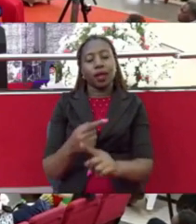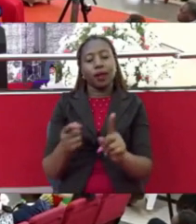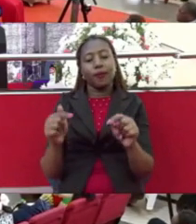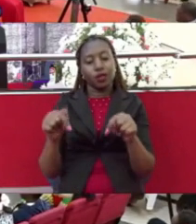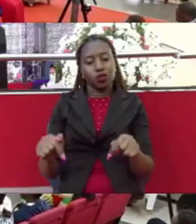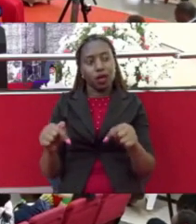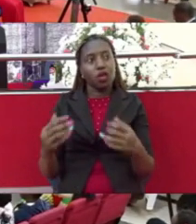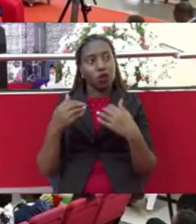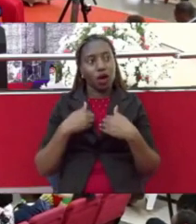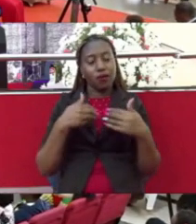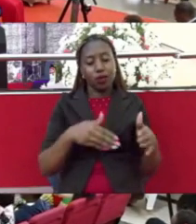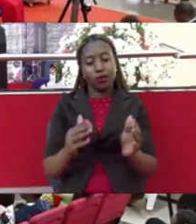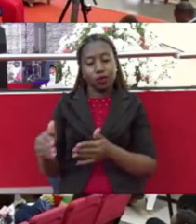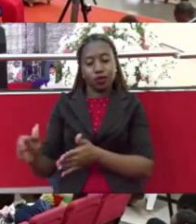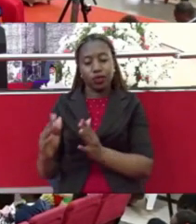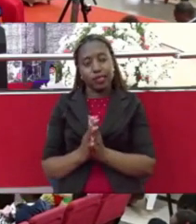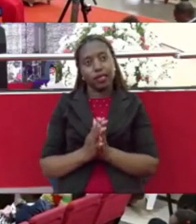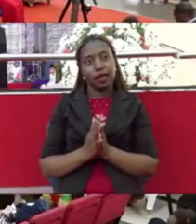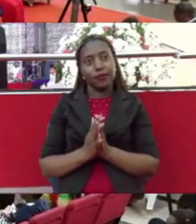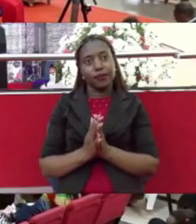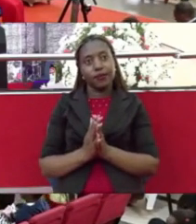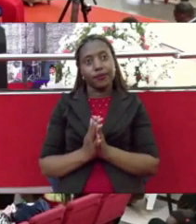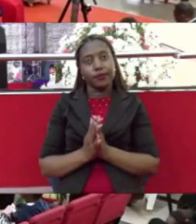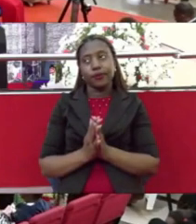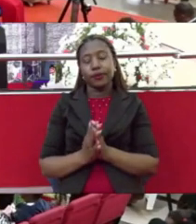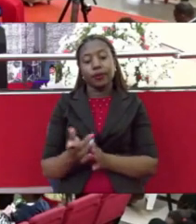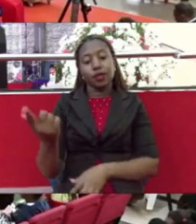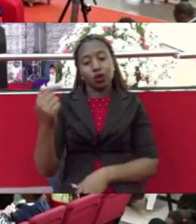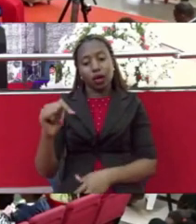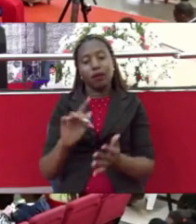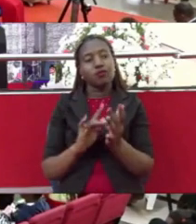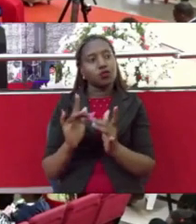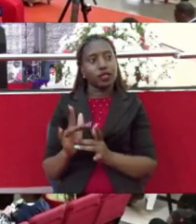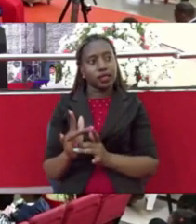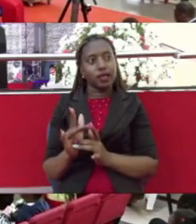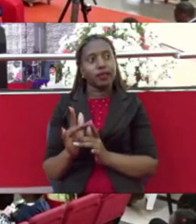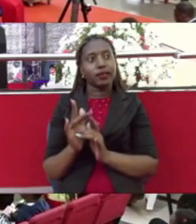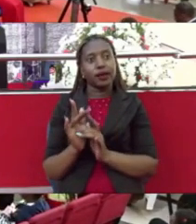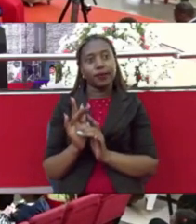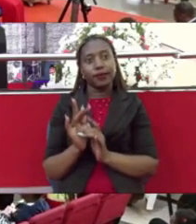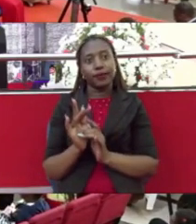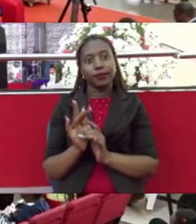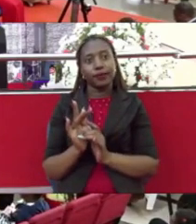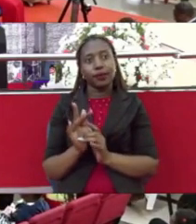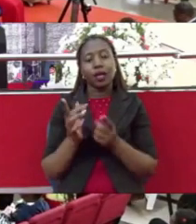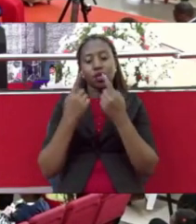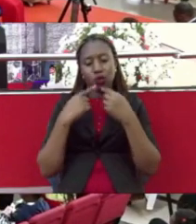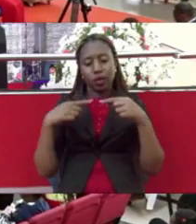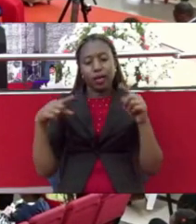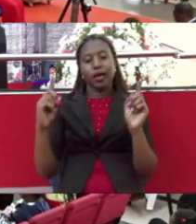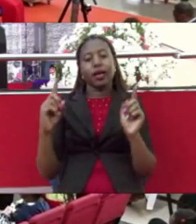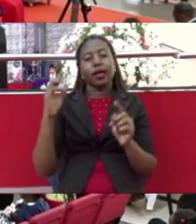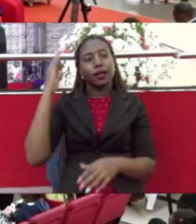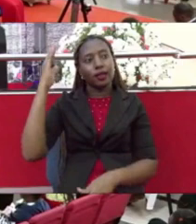have an opportunity. Lakini leo uko na nafasi ama fursa. To come to Jesus. Umjie Yesu. To declare that indeed that is Lord